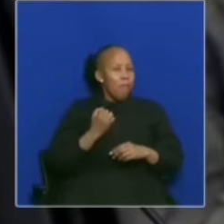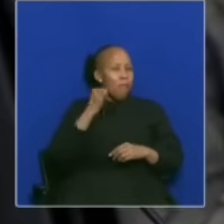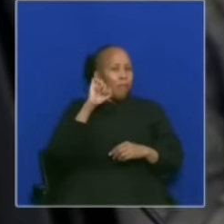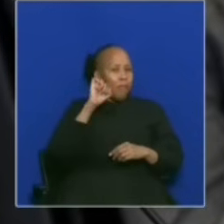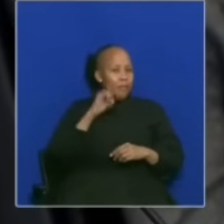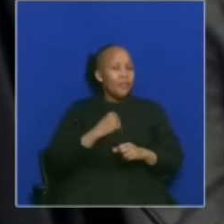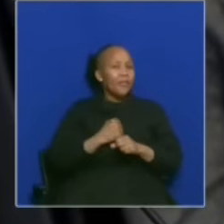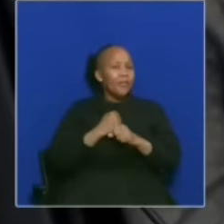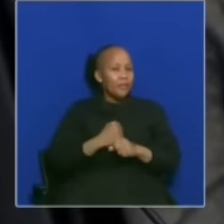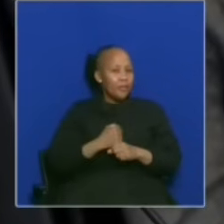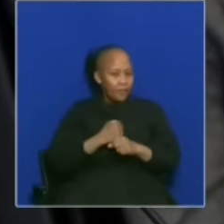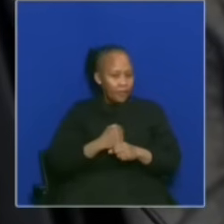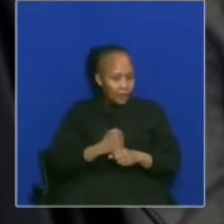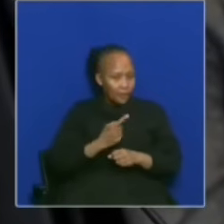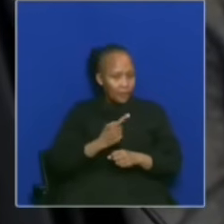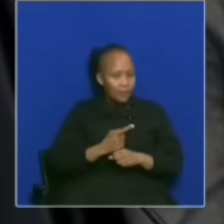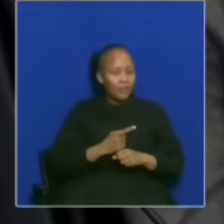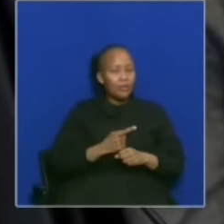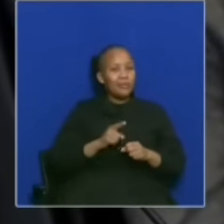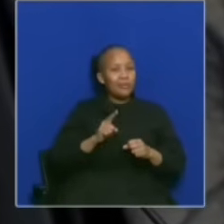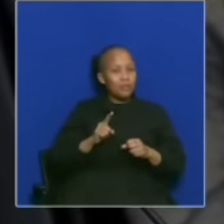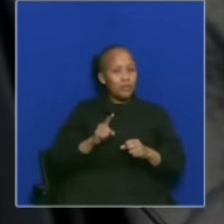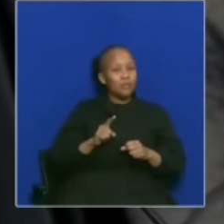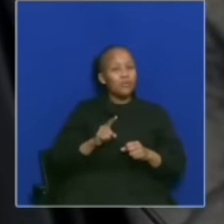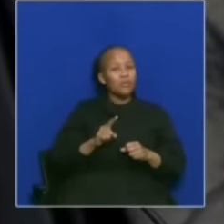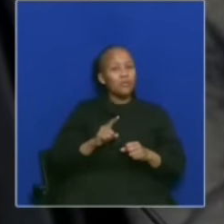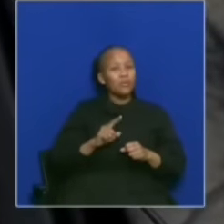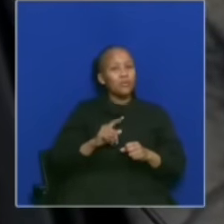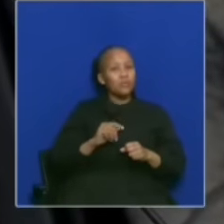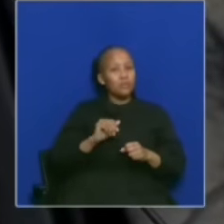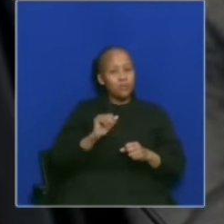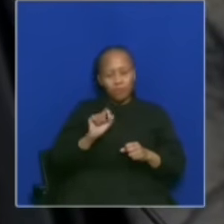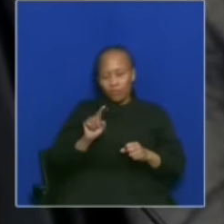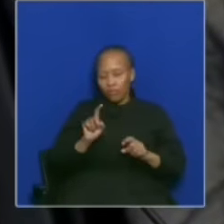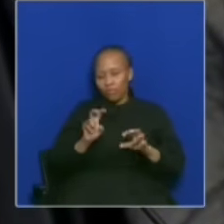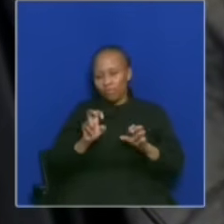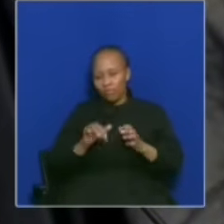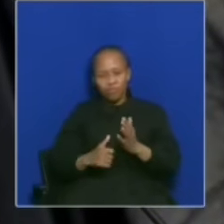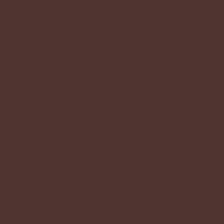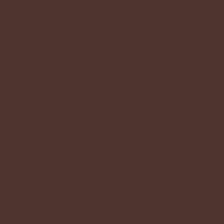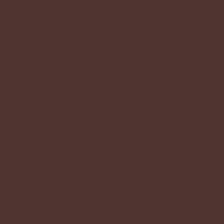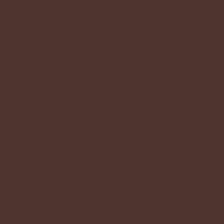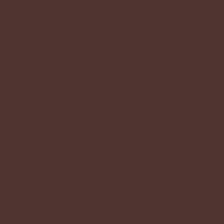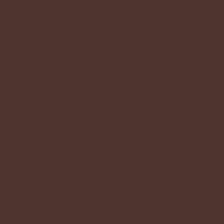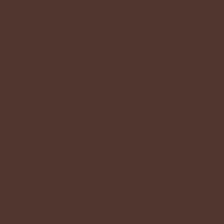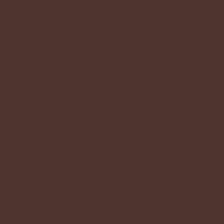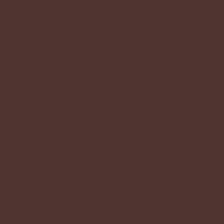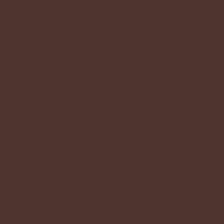crack down on tax evasion in the illicit tobacco industry.